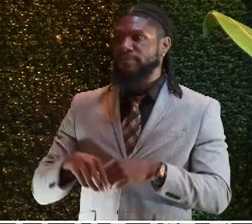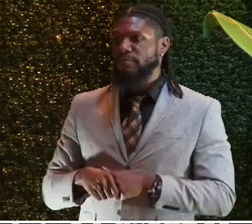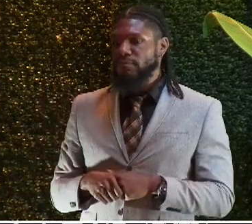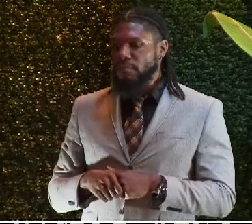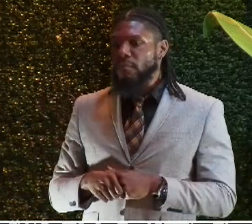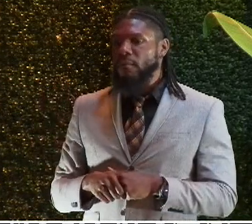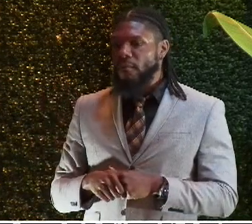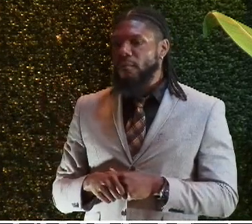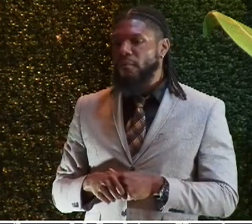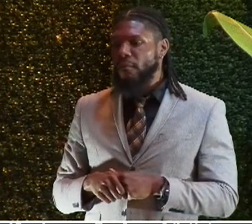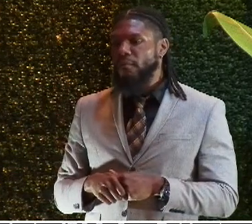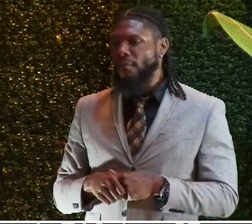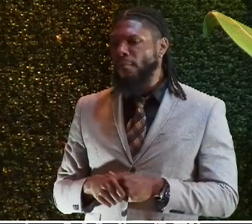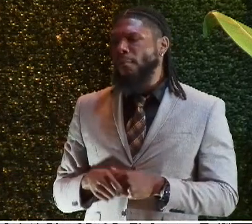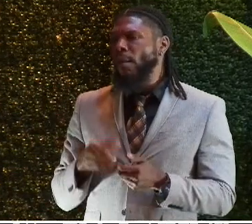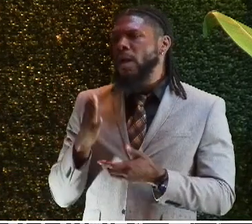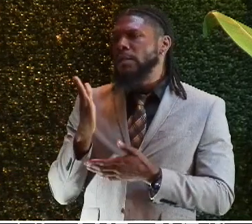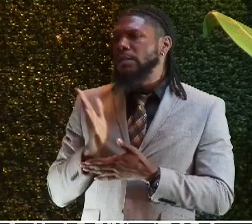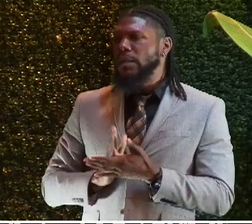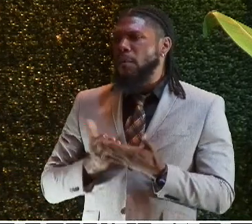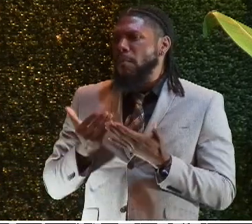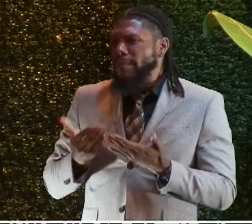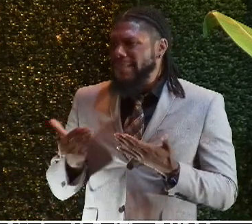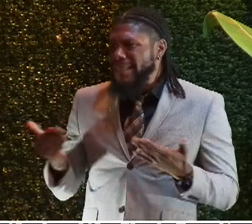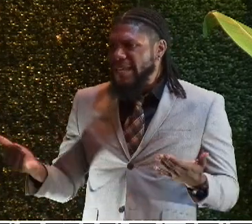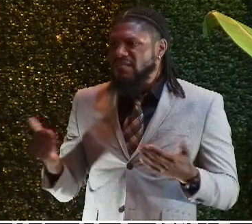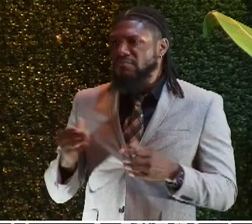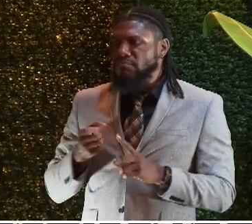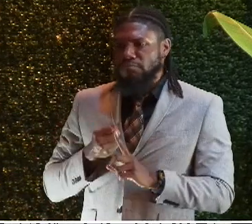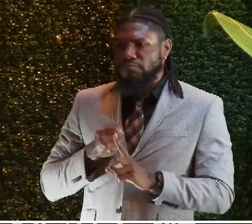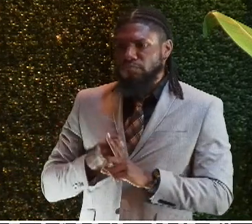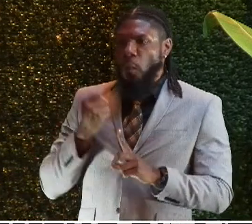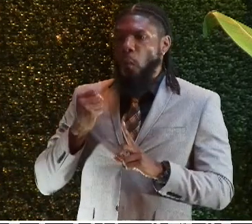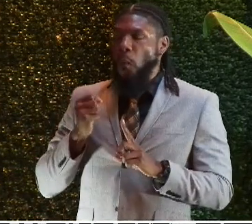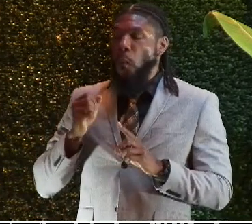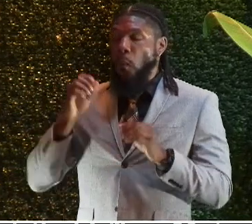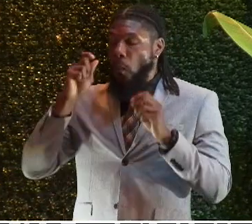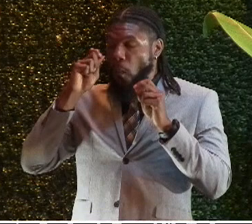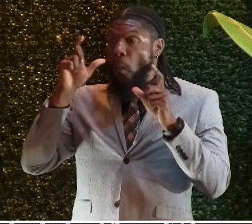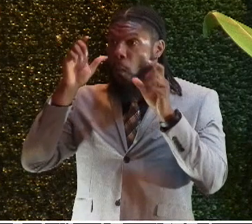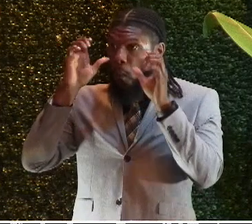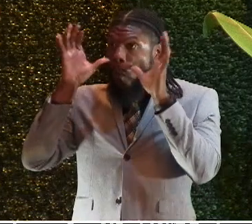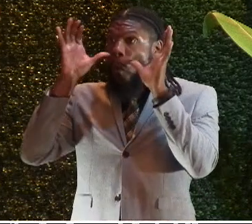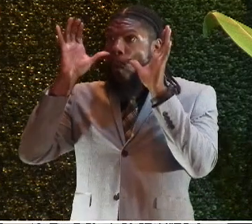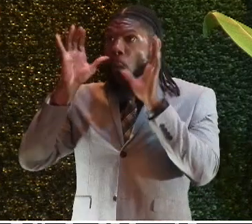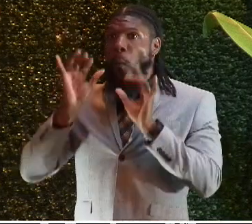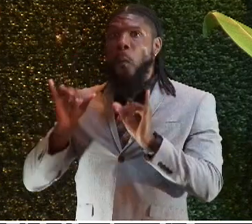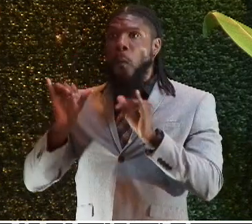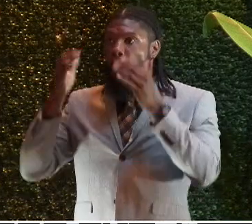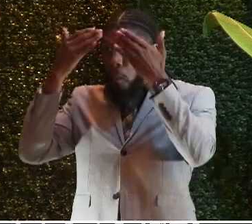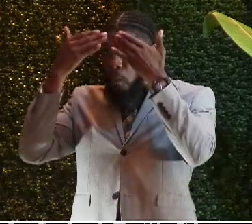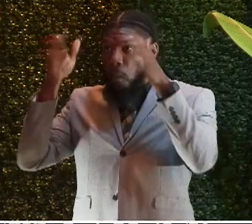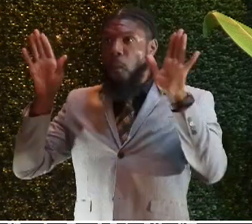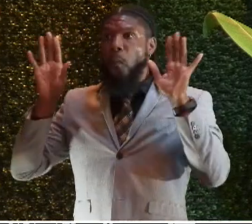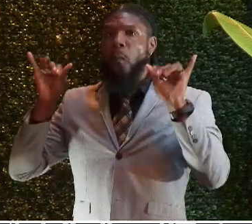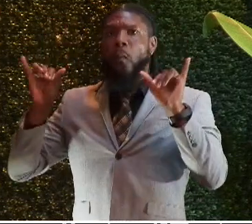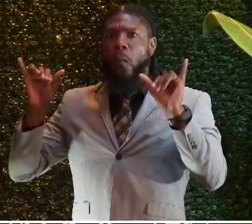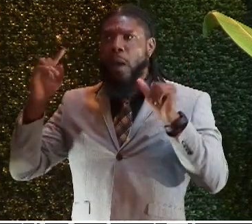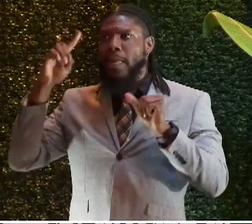these things that just happen that sort of wake you up. And I think that the feminist in me has just